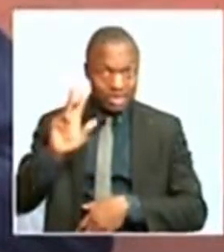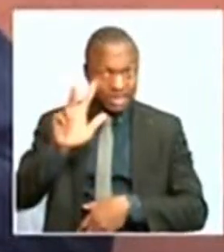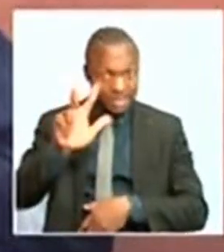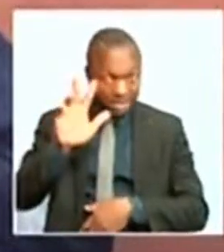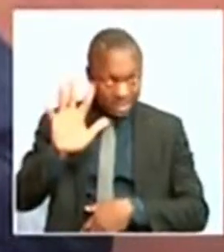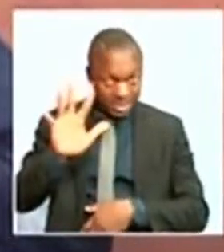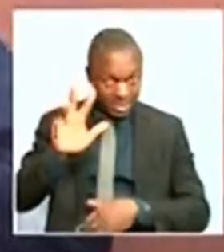have signed,